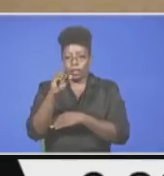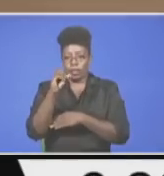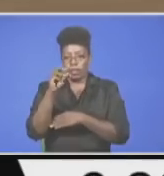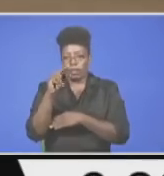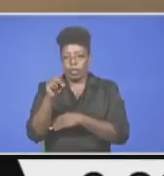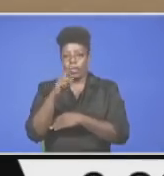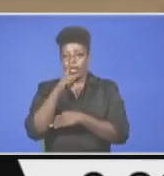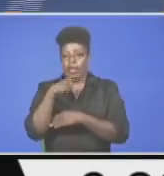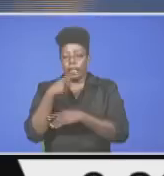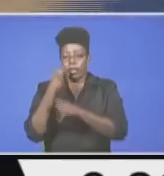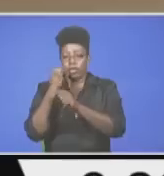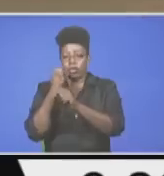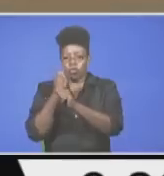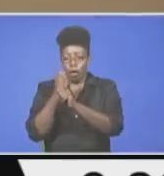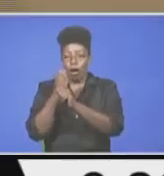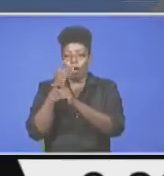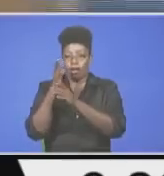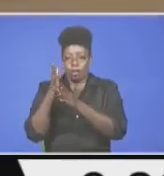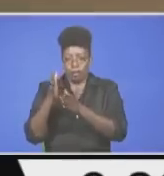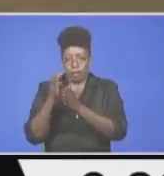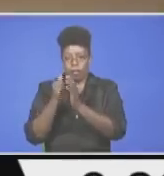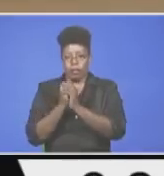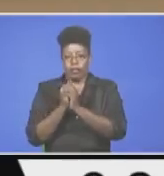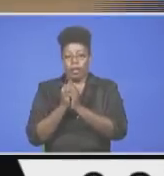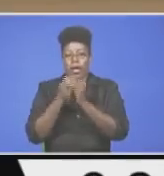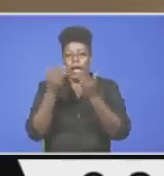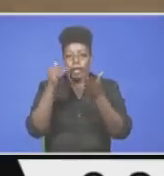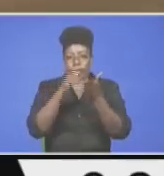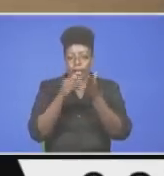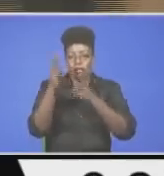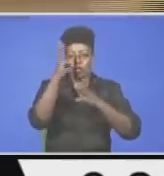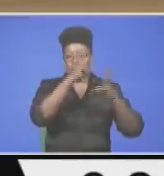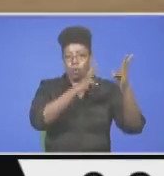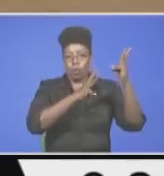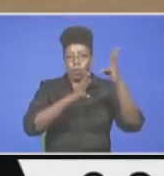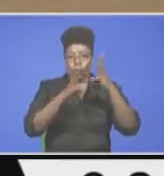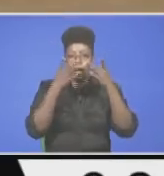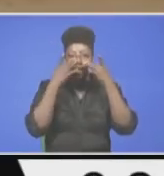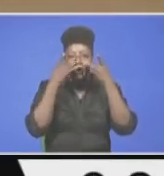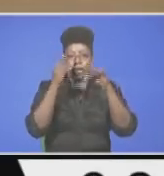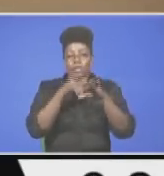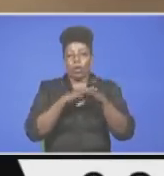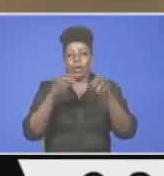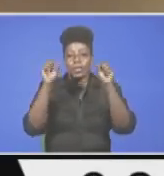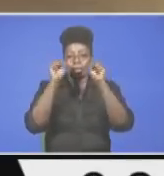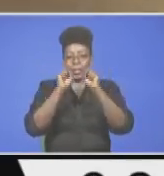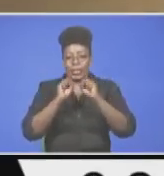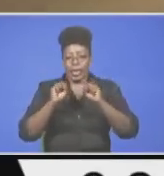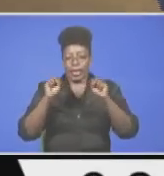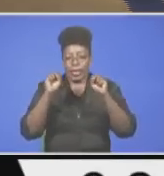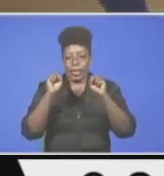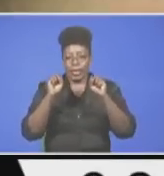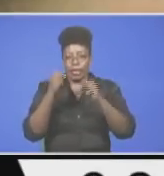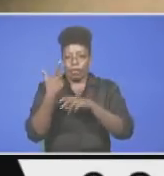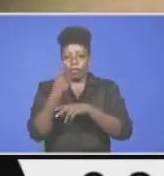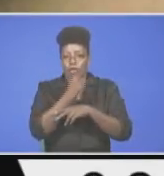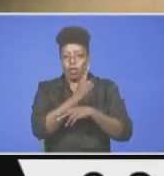tomorrow night after the defending champion Sunshine Oil Wildcats took Game 4 on Saturday to claim a 3-1 series